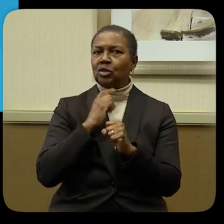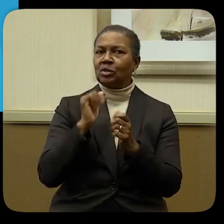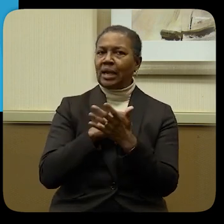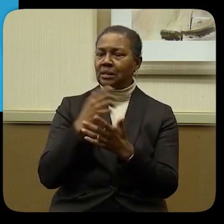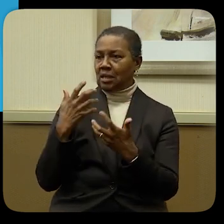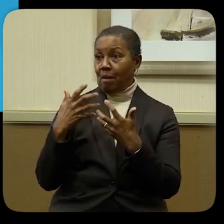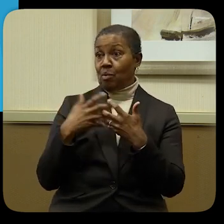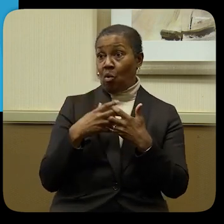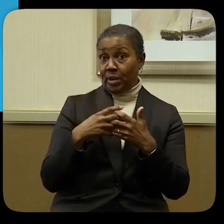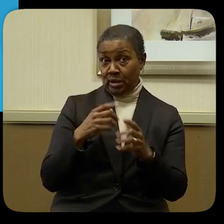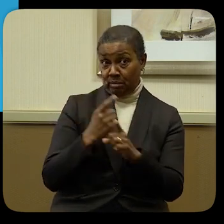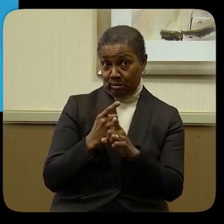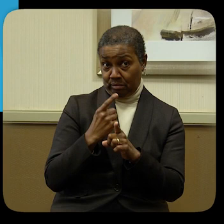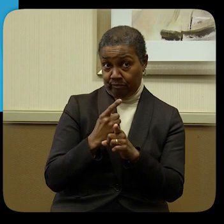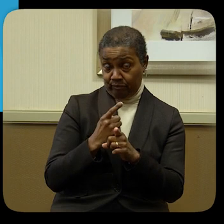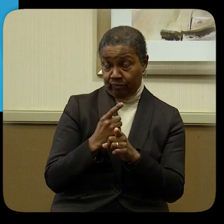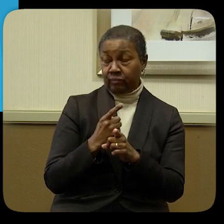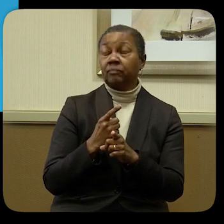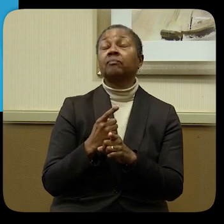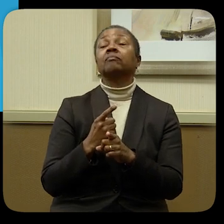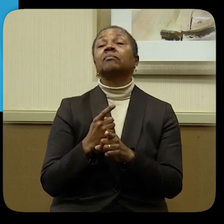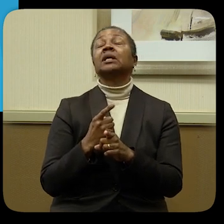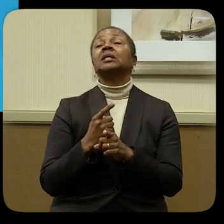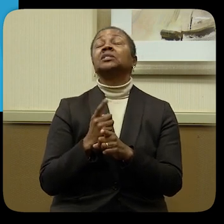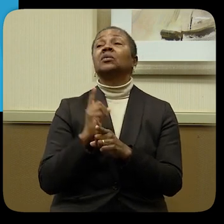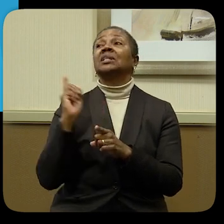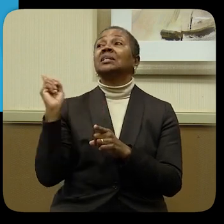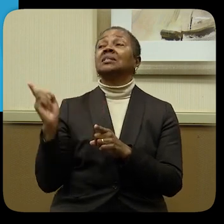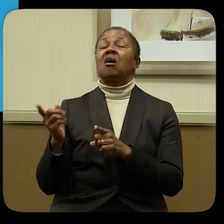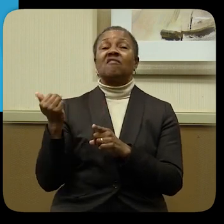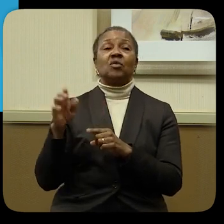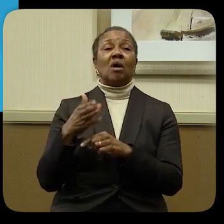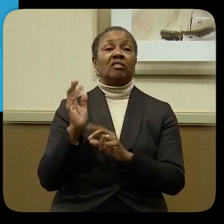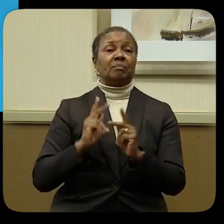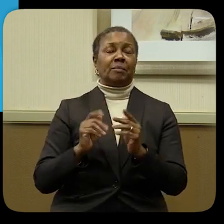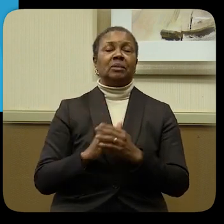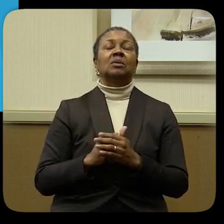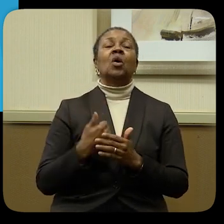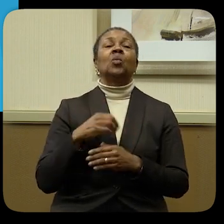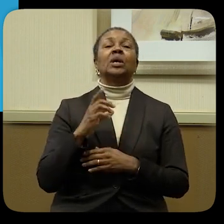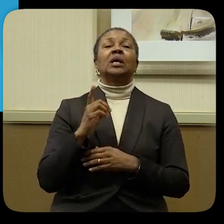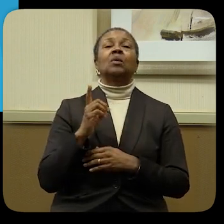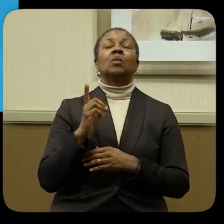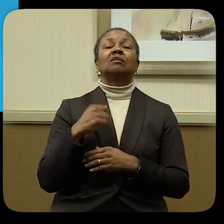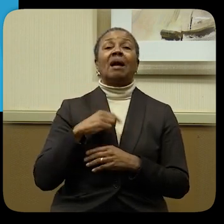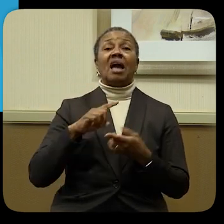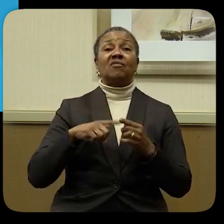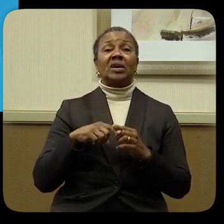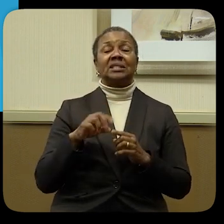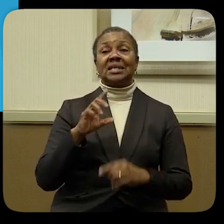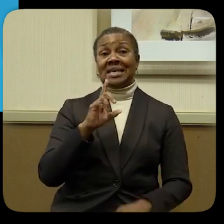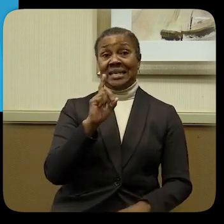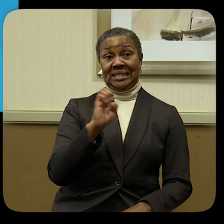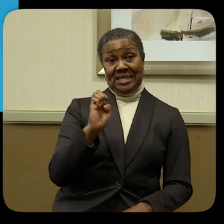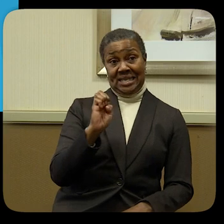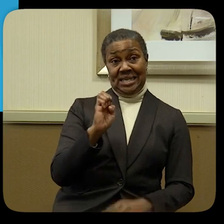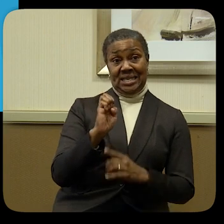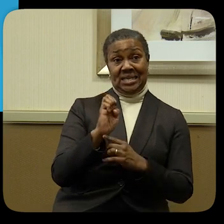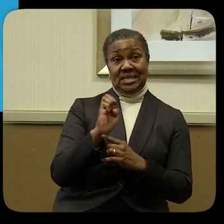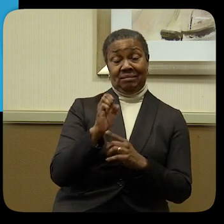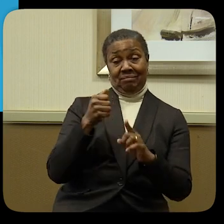it's appropriate. And then, so these are a couple other folks. One of my friends, Dee, is a